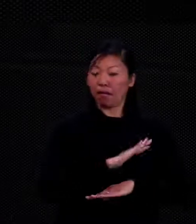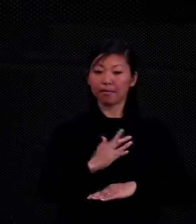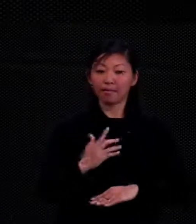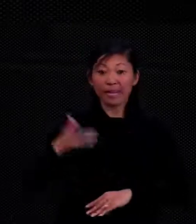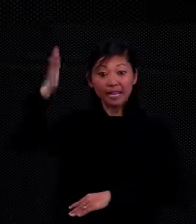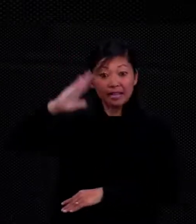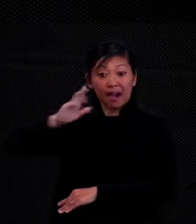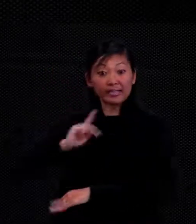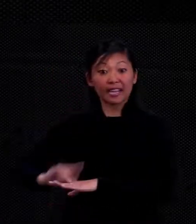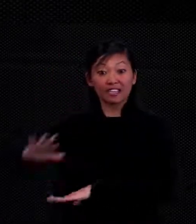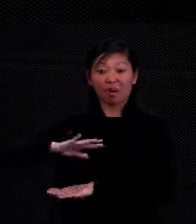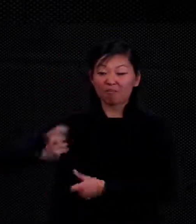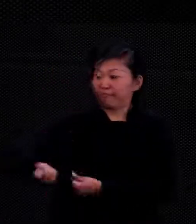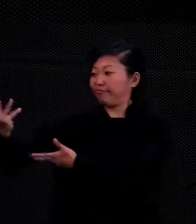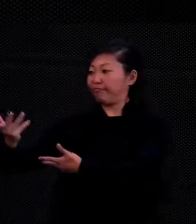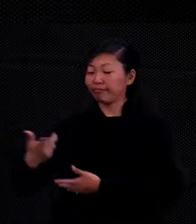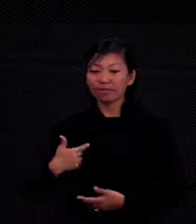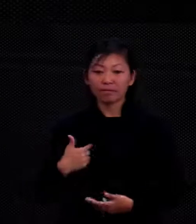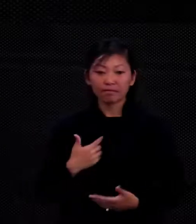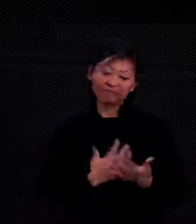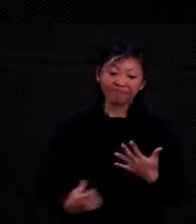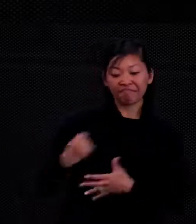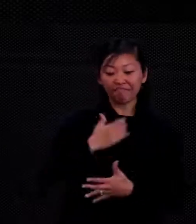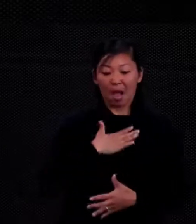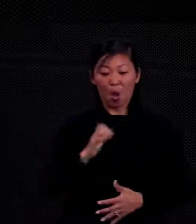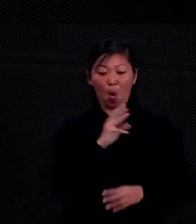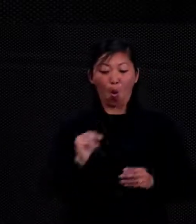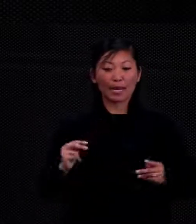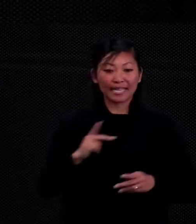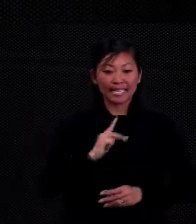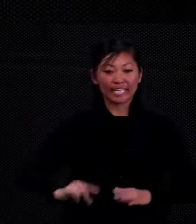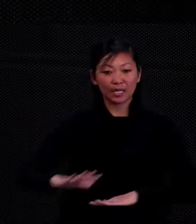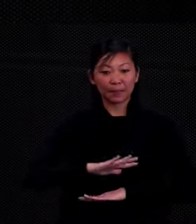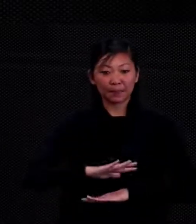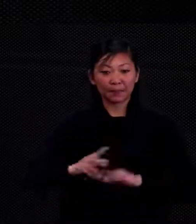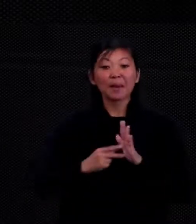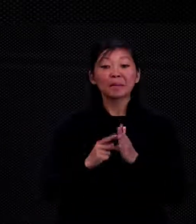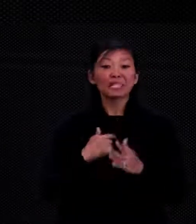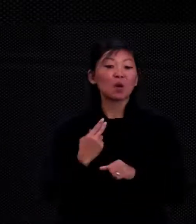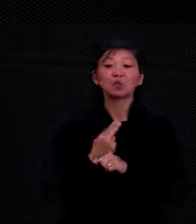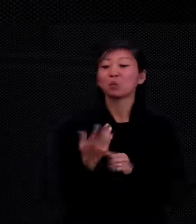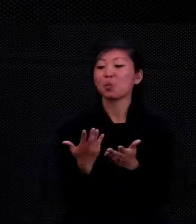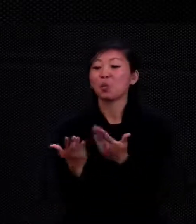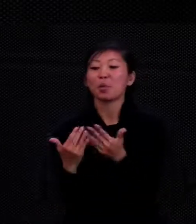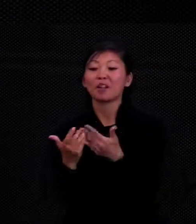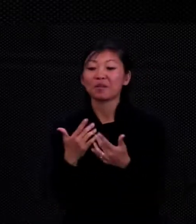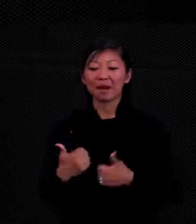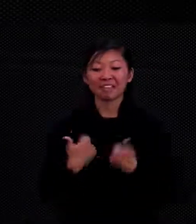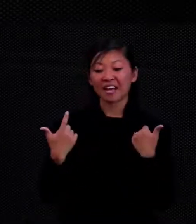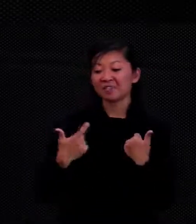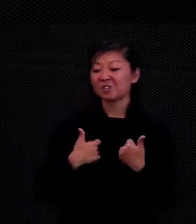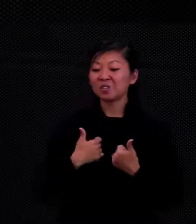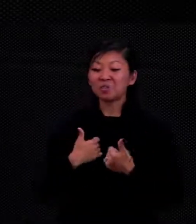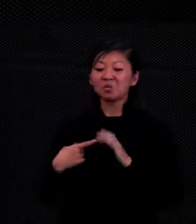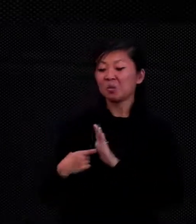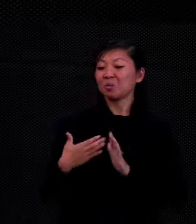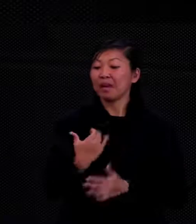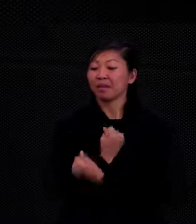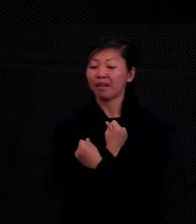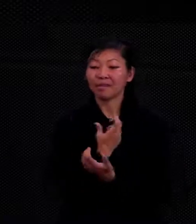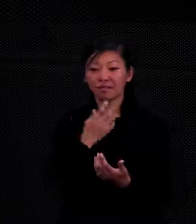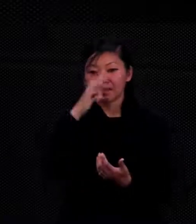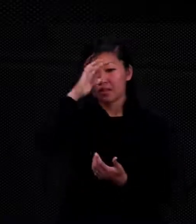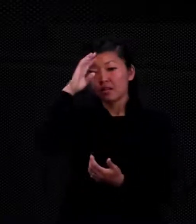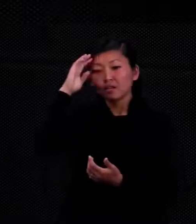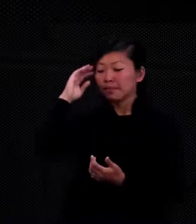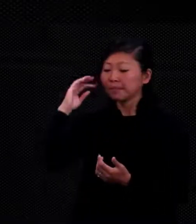longer motivated by love for God and other people, so that I use things in my life to express that love.